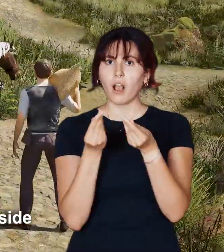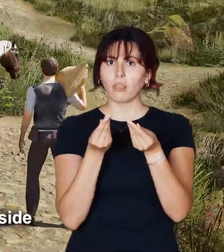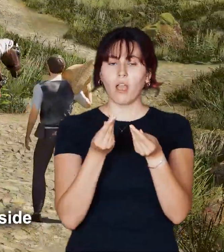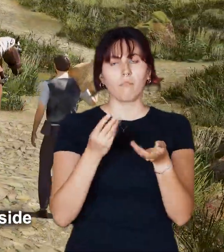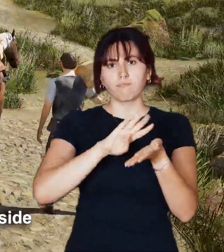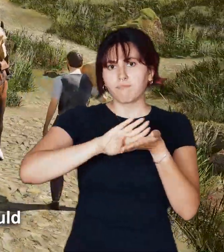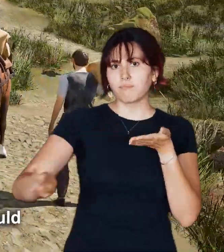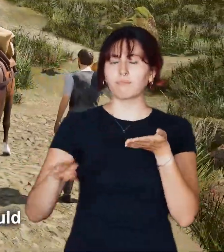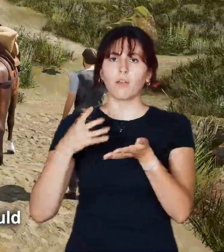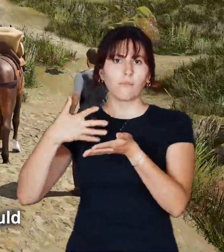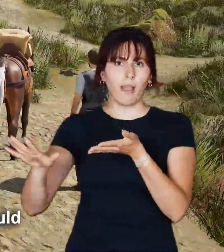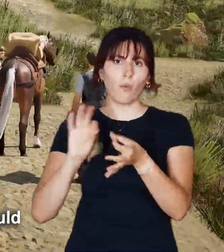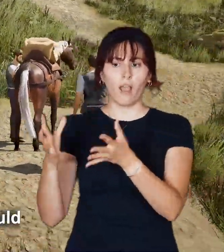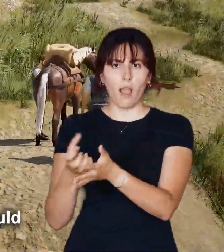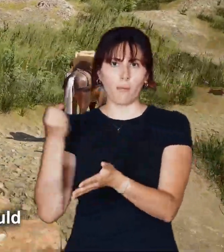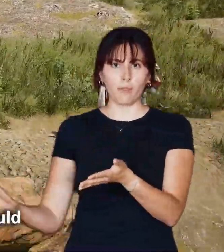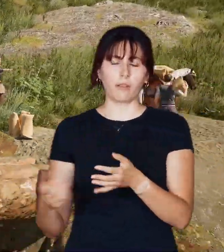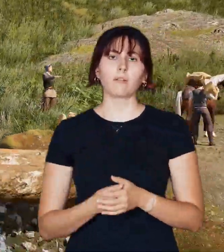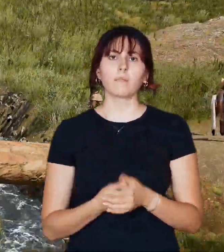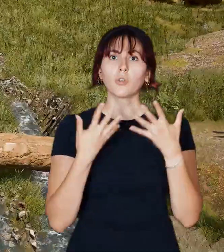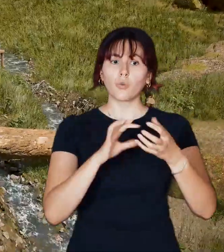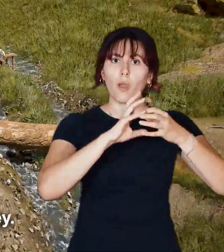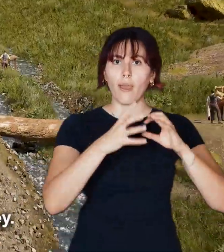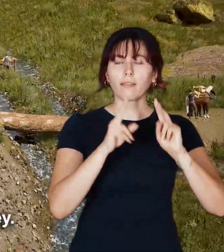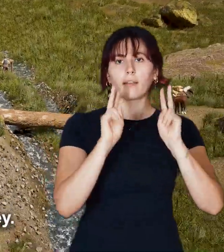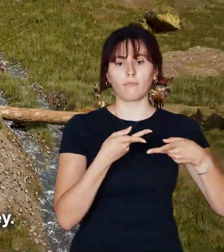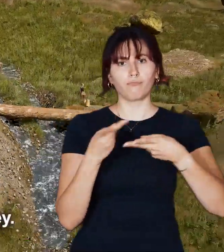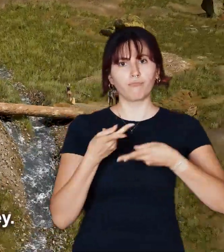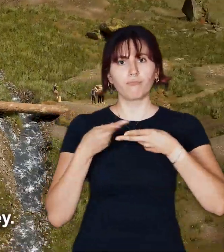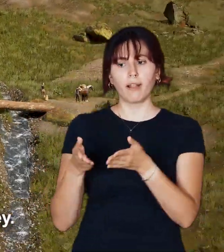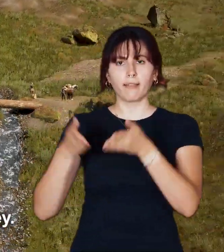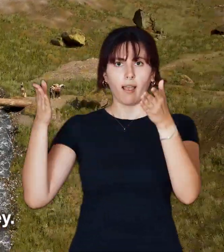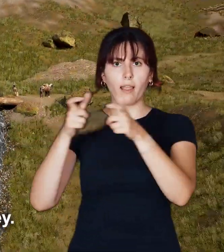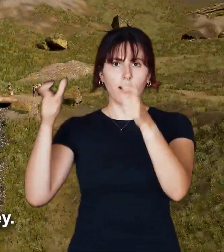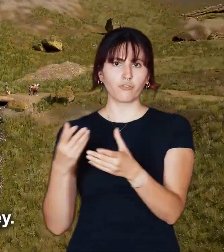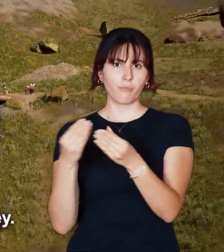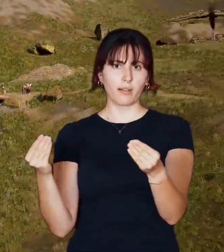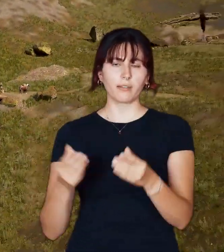off or scraped aside. The concentrated ore could then be delivered to the smelters in the valley.